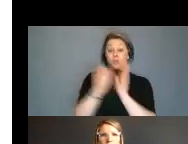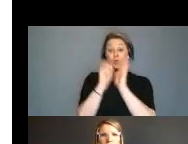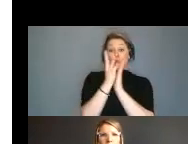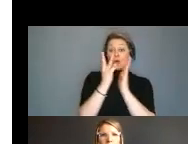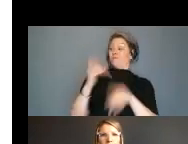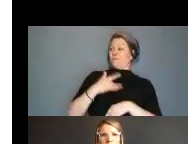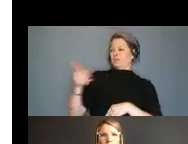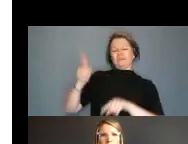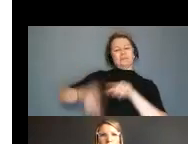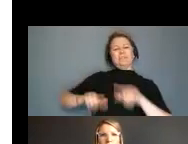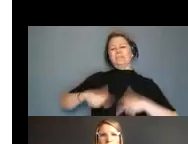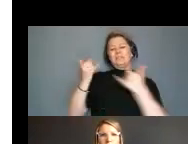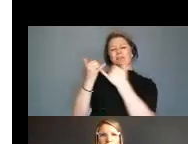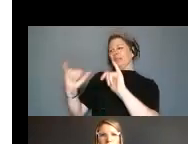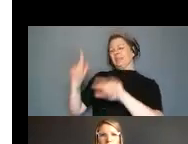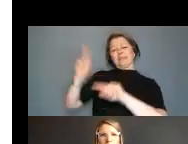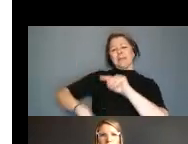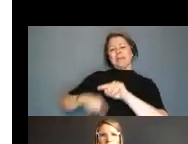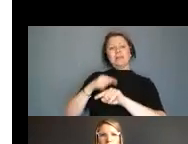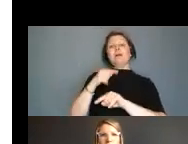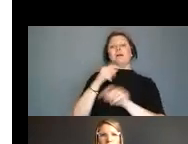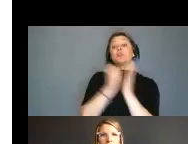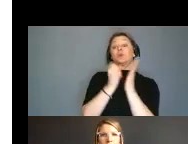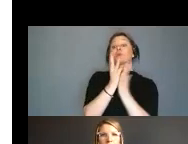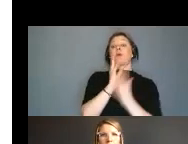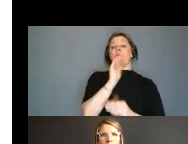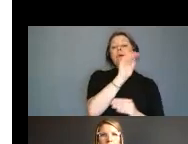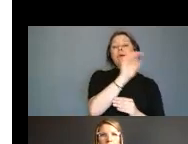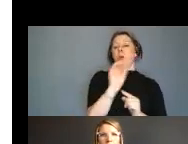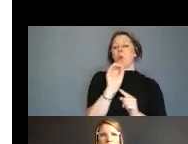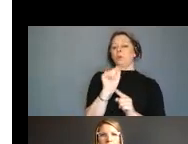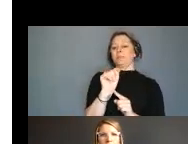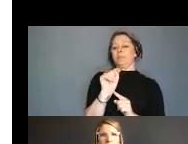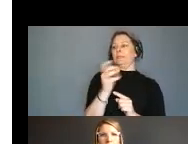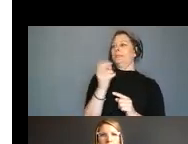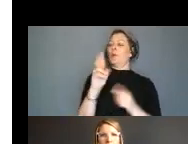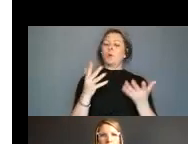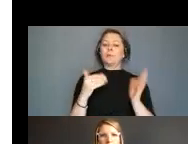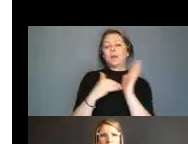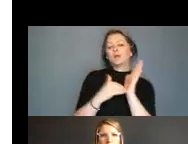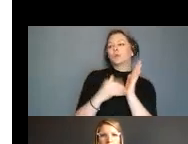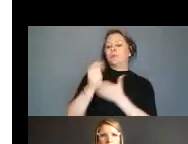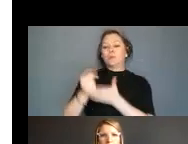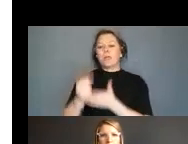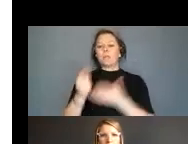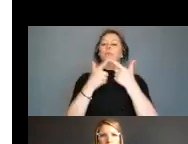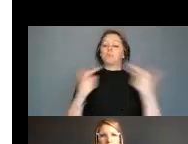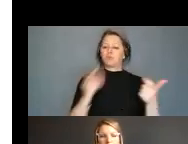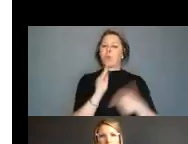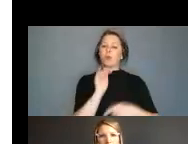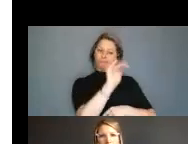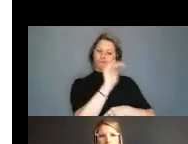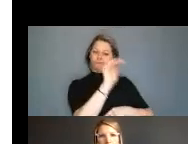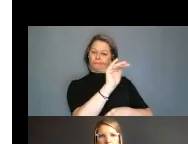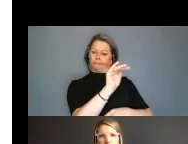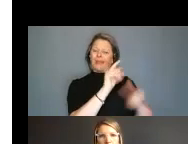out to a occupational therapist or a medicine and physiotherapy. The team